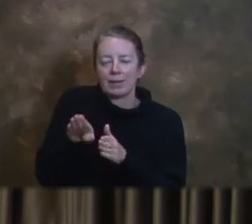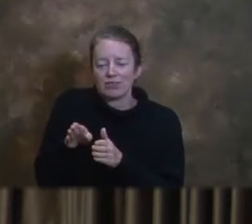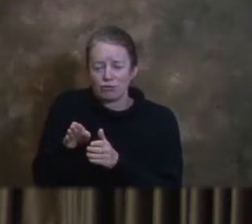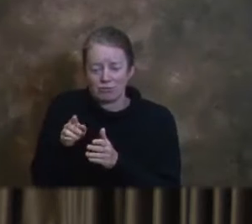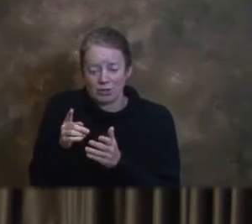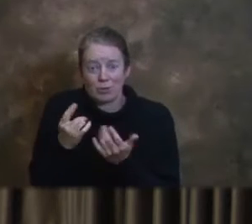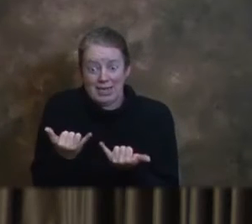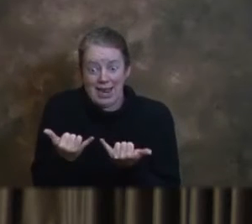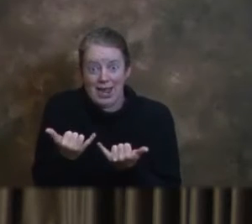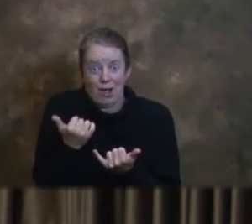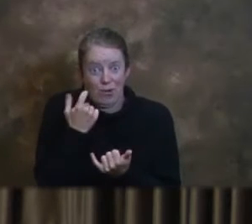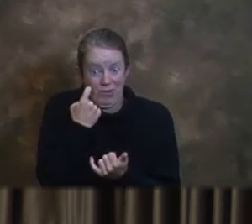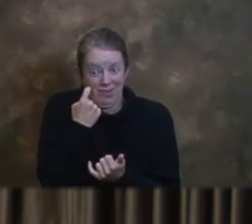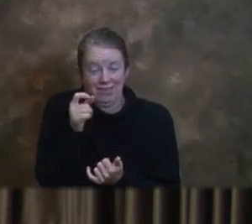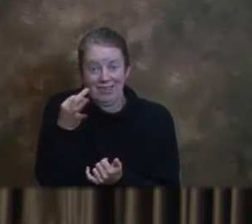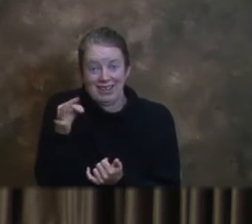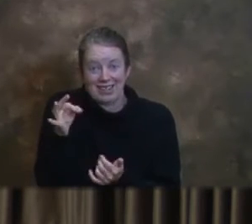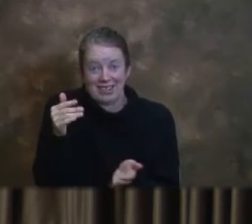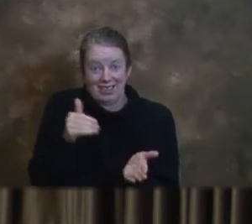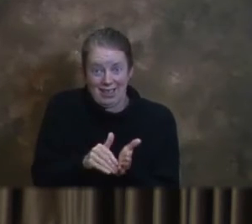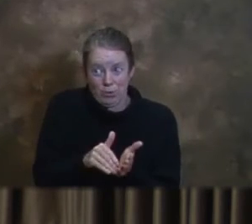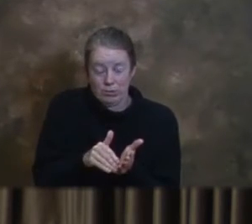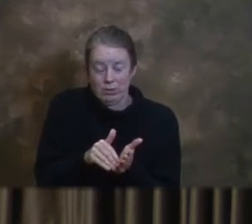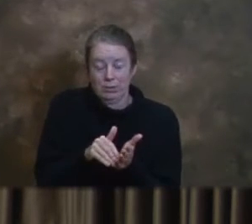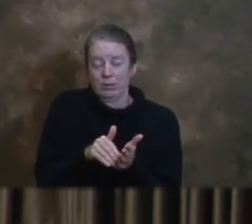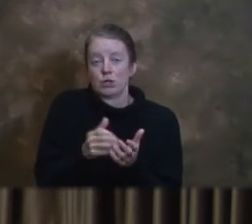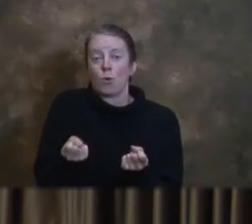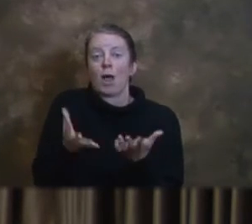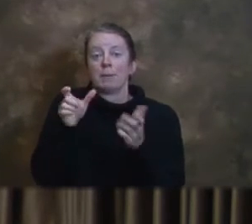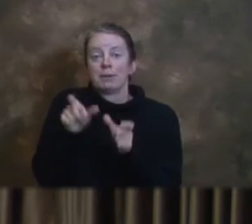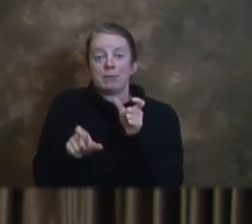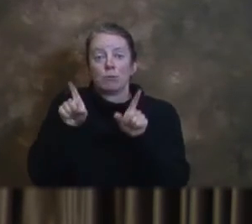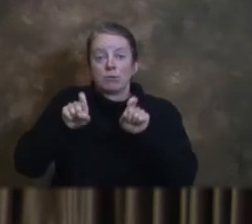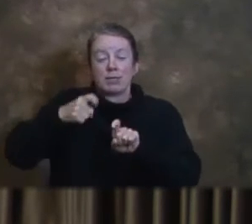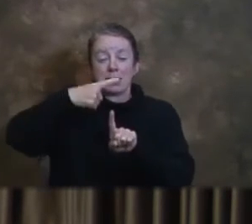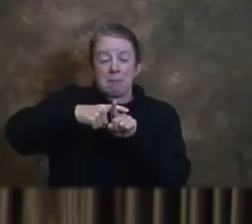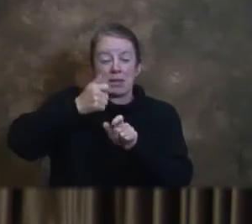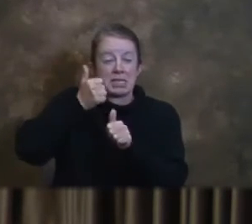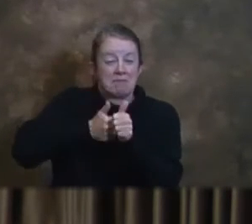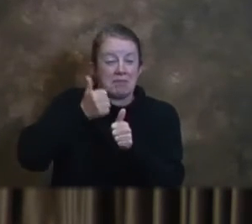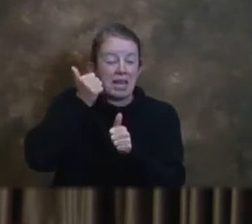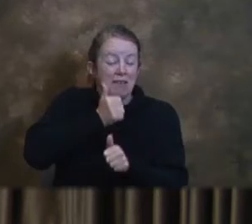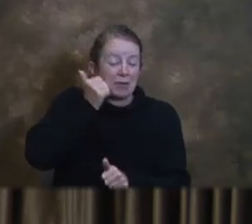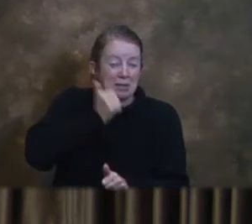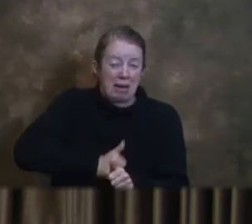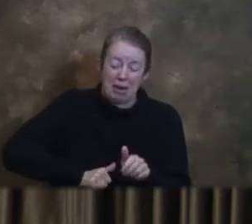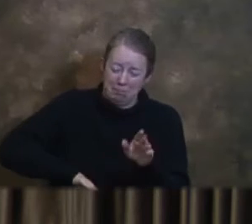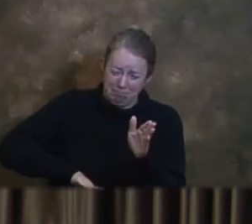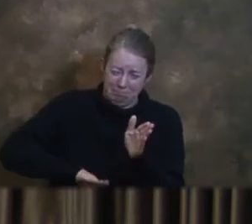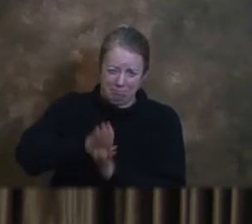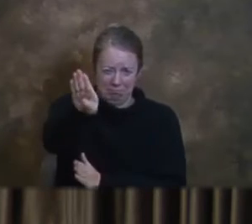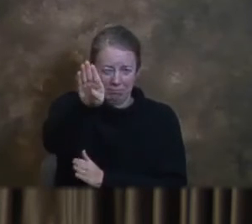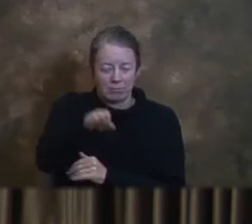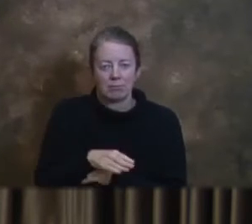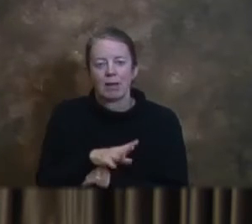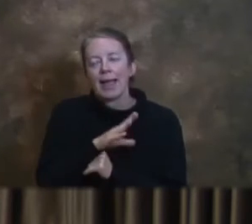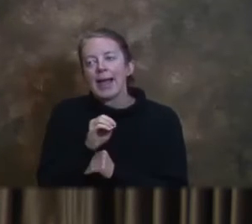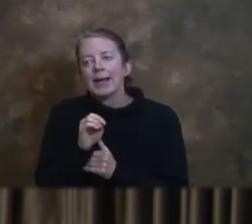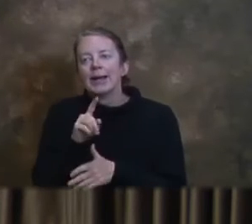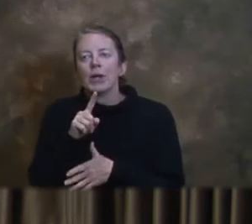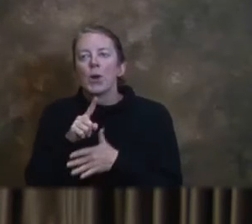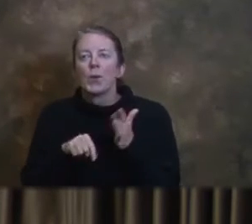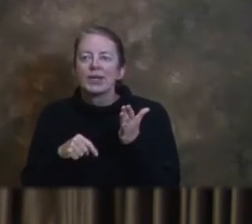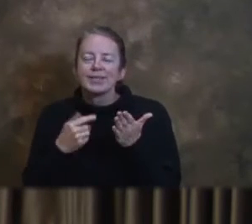days ago. So there's a dramatic increase in the number of cases per day. The silver lining, and I wouldn't even call it silver, let's call